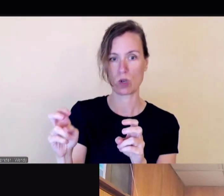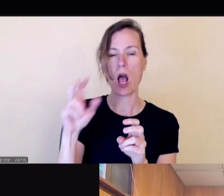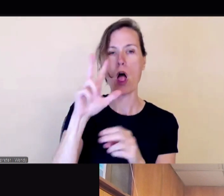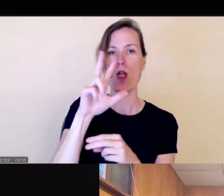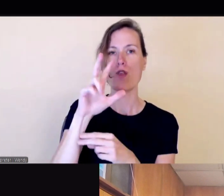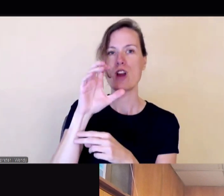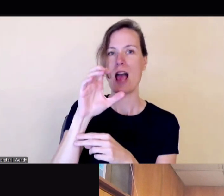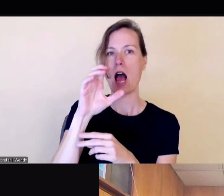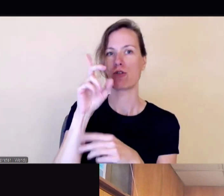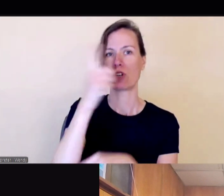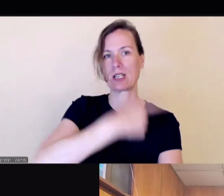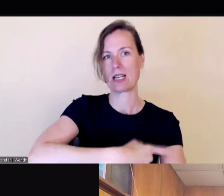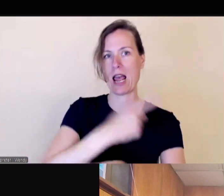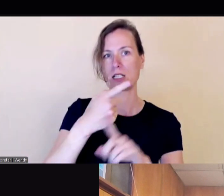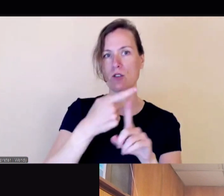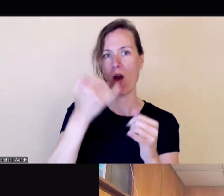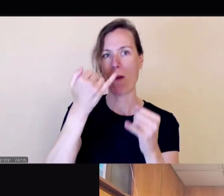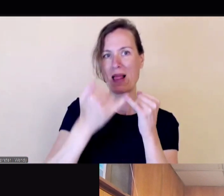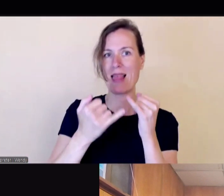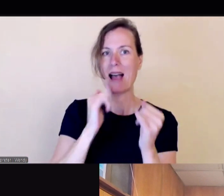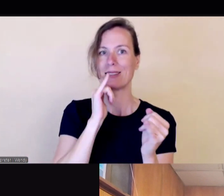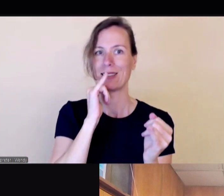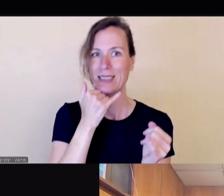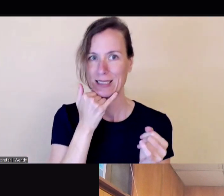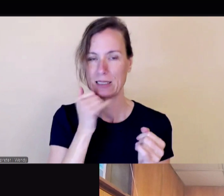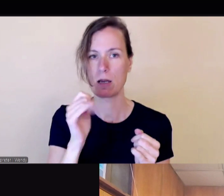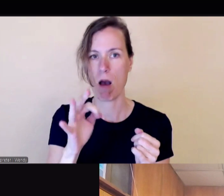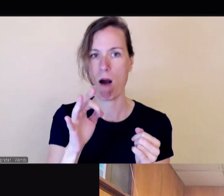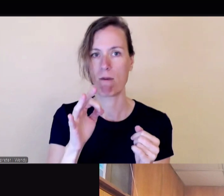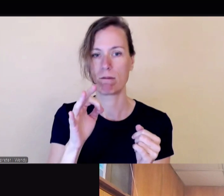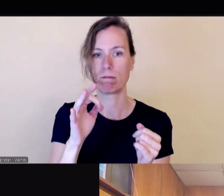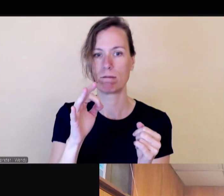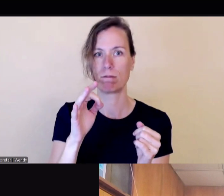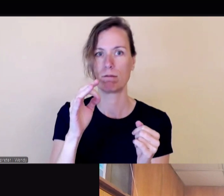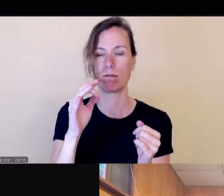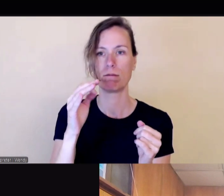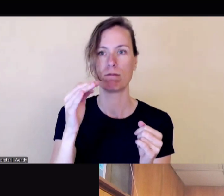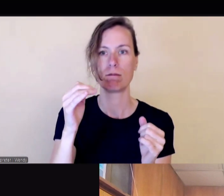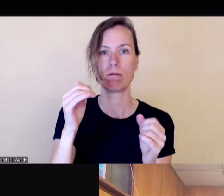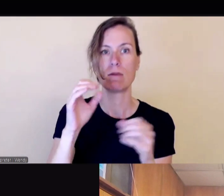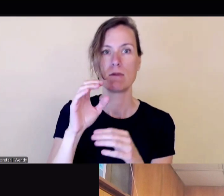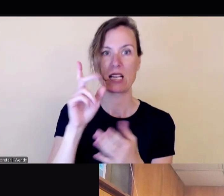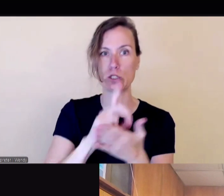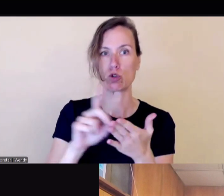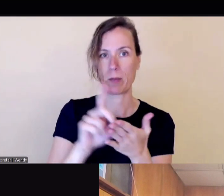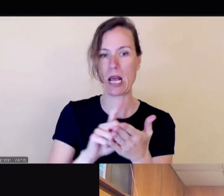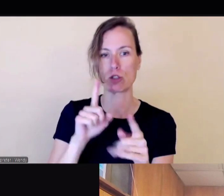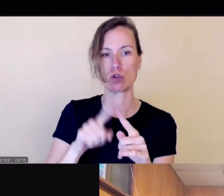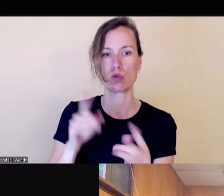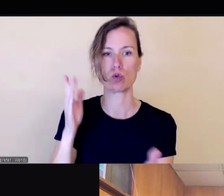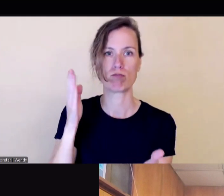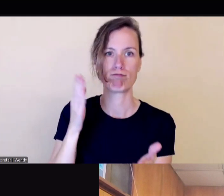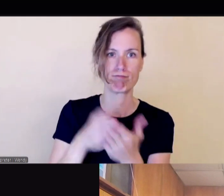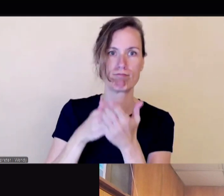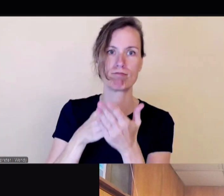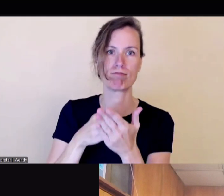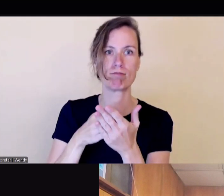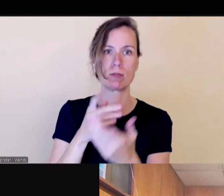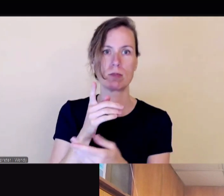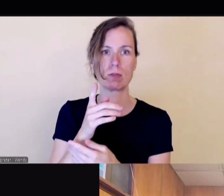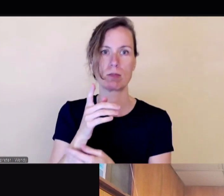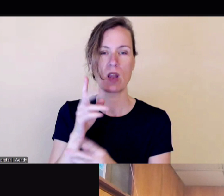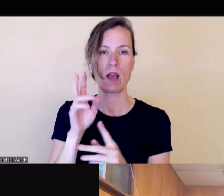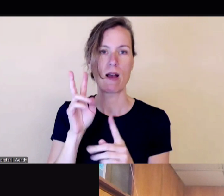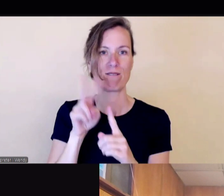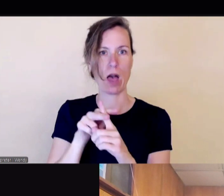the perceived discrimination to file a complaint in our office. So it used to be 180 days. That statute has gone on. So I just